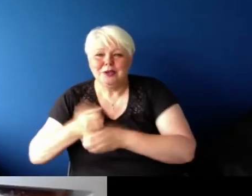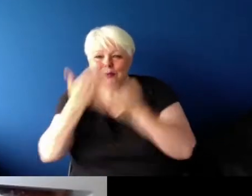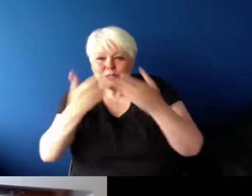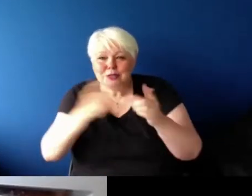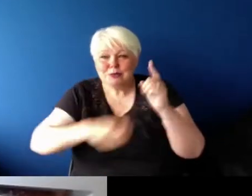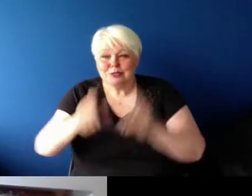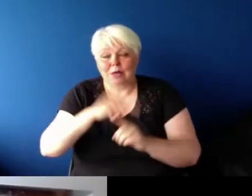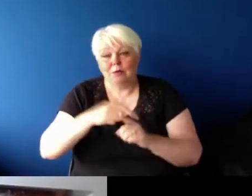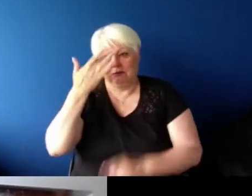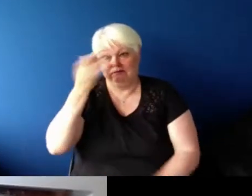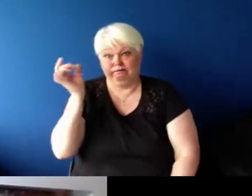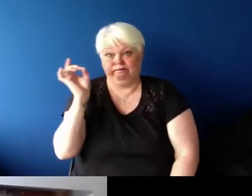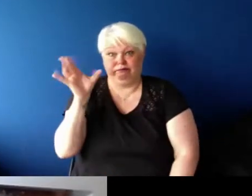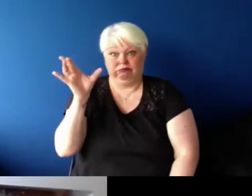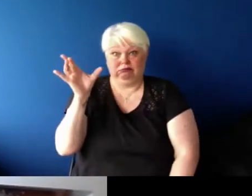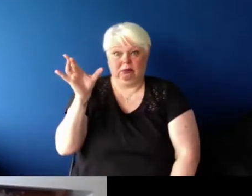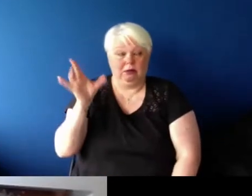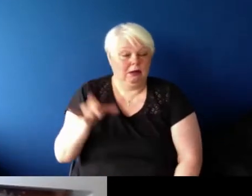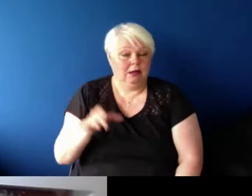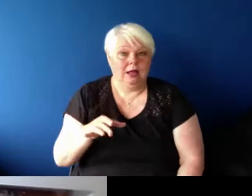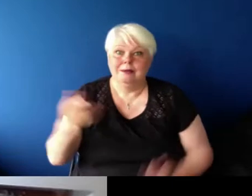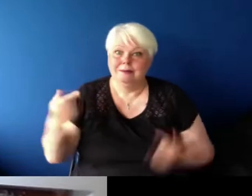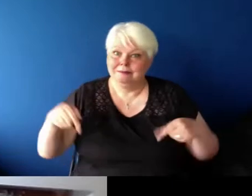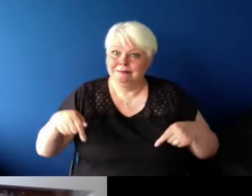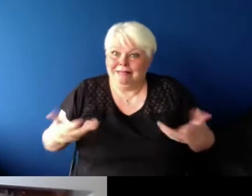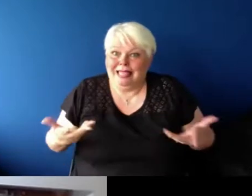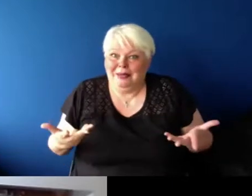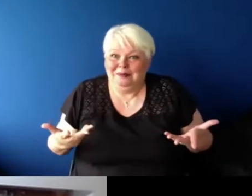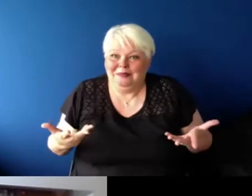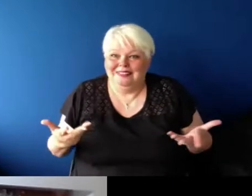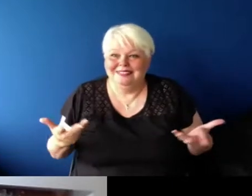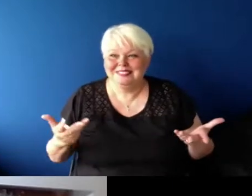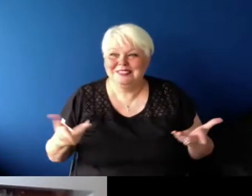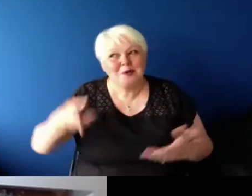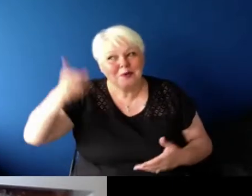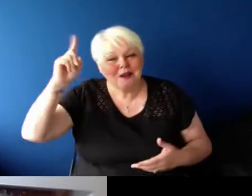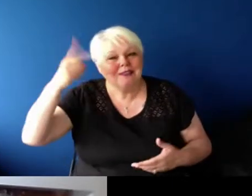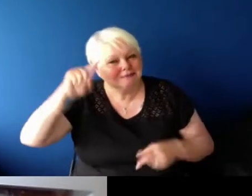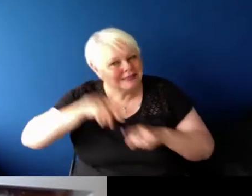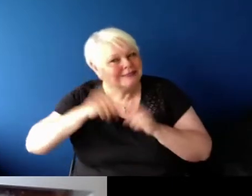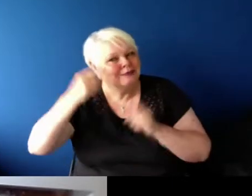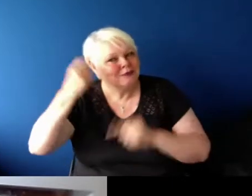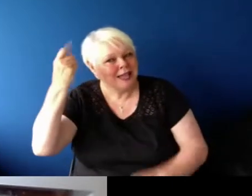insane. And here we are. So, you know, God has other ideas.